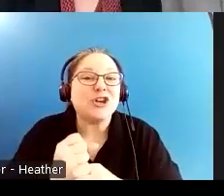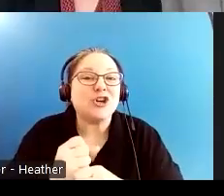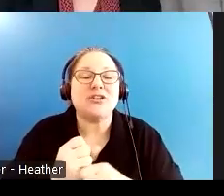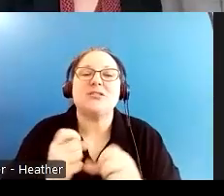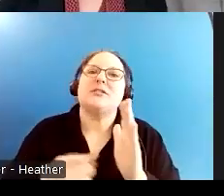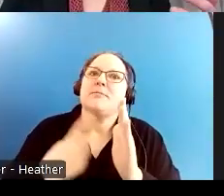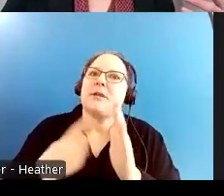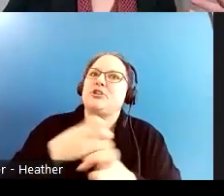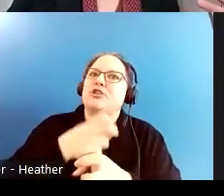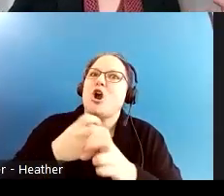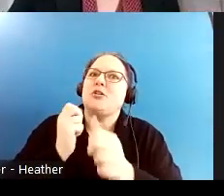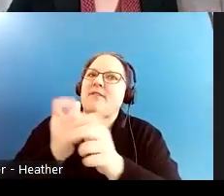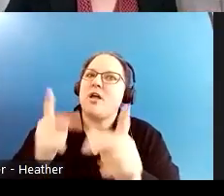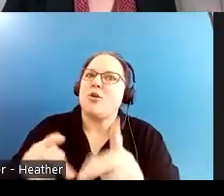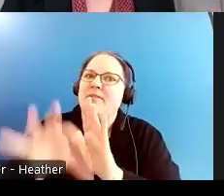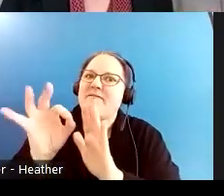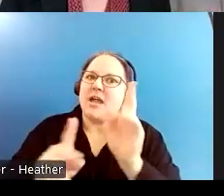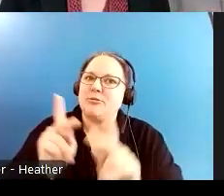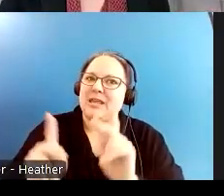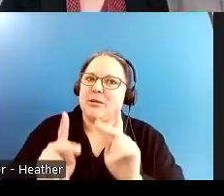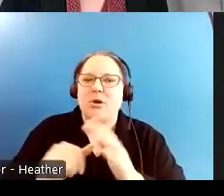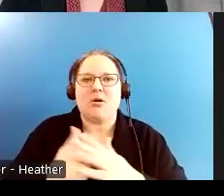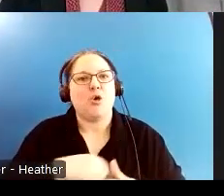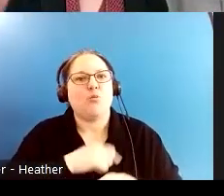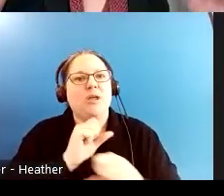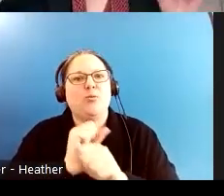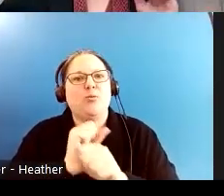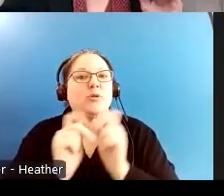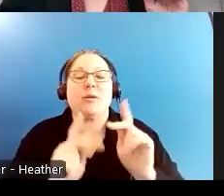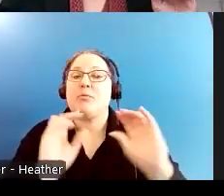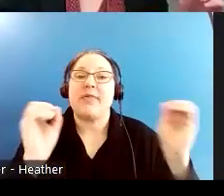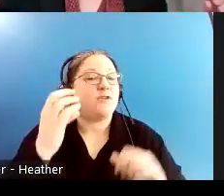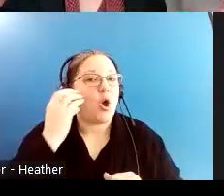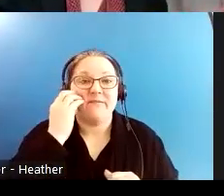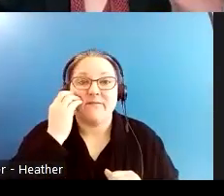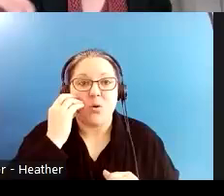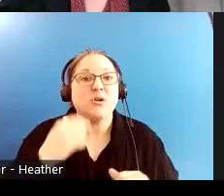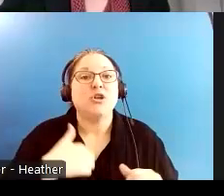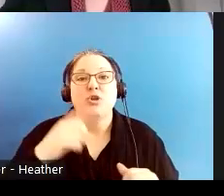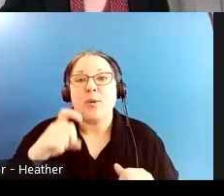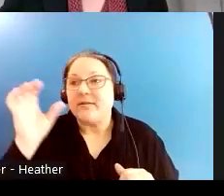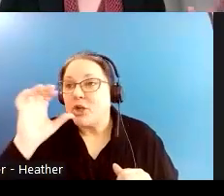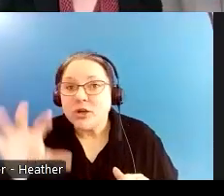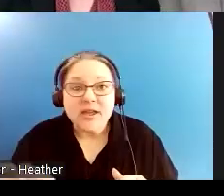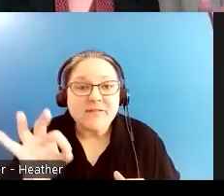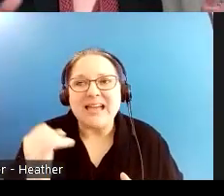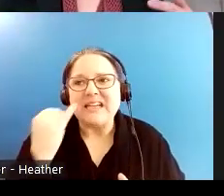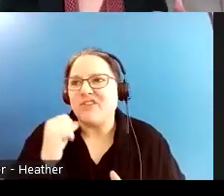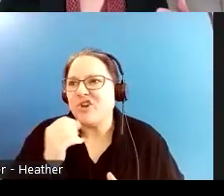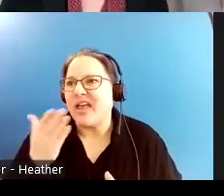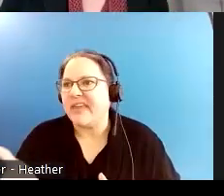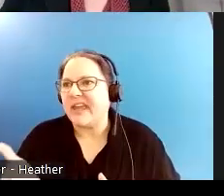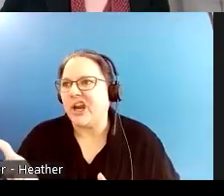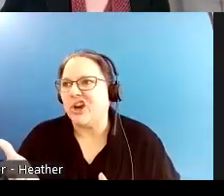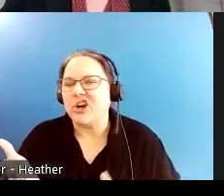people. We working with a lot of people that have no phone, so we have to know where to find them, if they're not where they're supposed to be or where they're